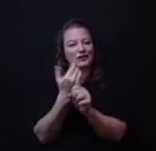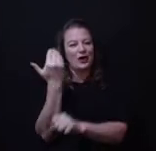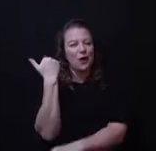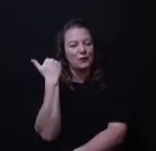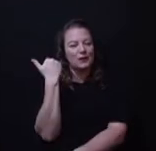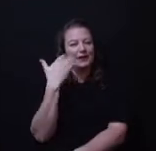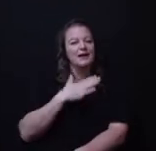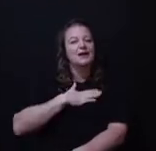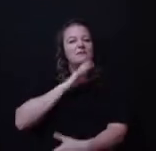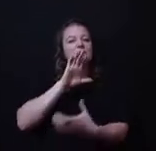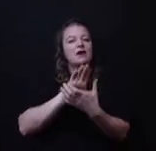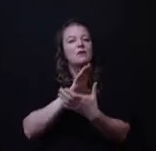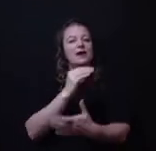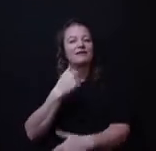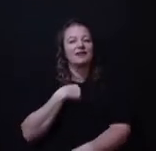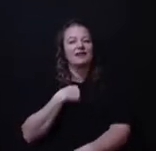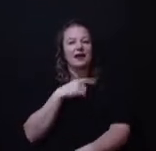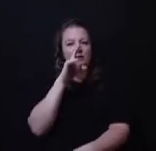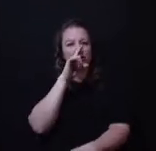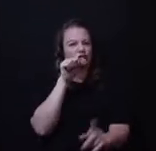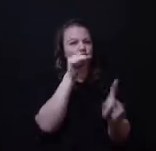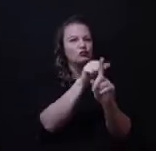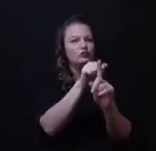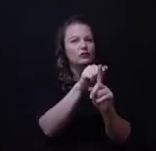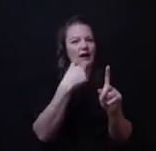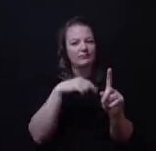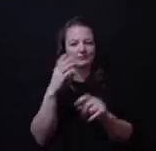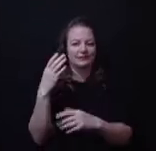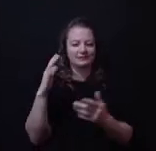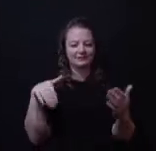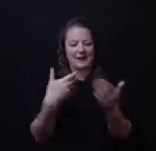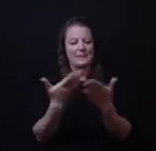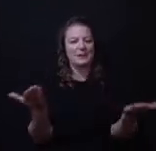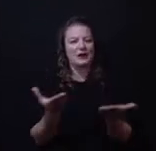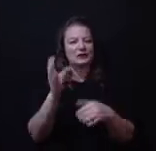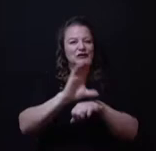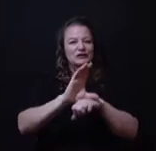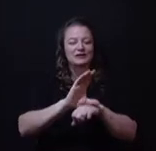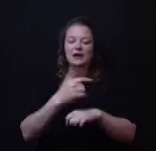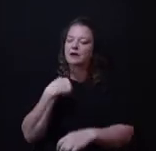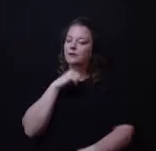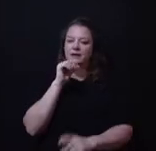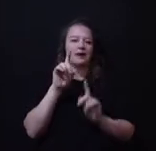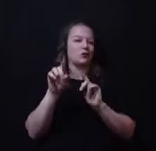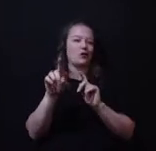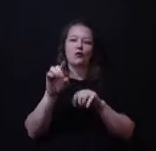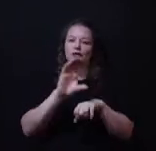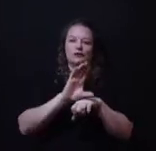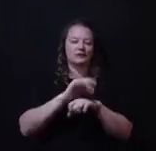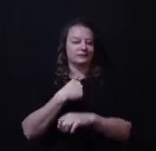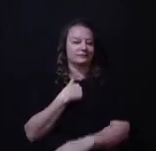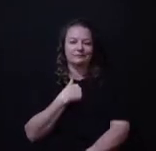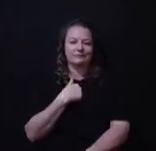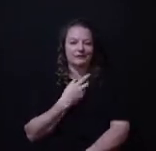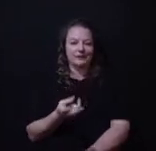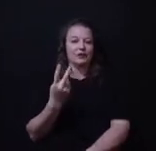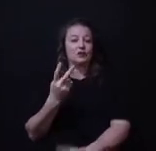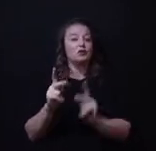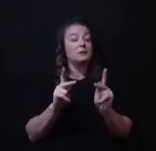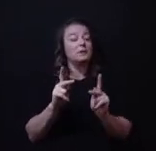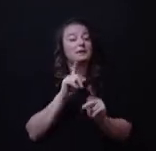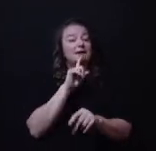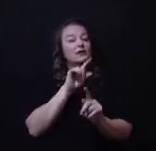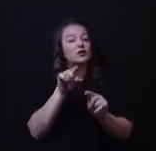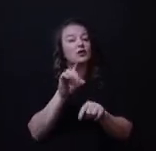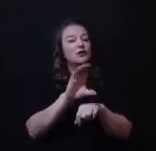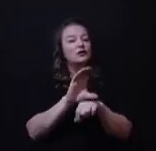my wife and I got tricked into coming to this church. We were not churchgoers. Two people that were churchgoers,